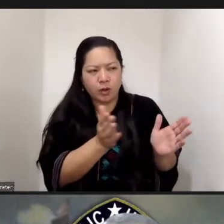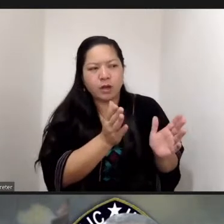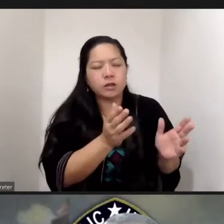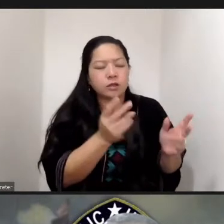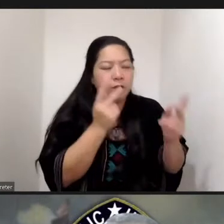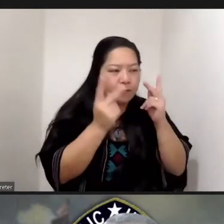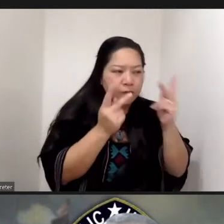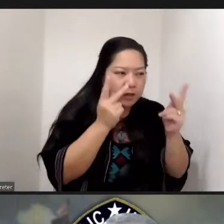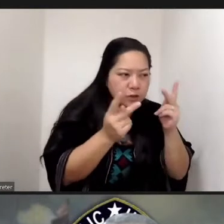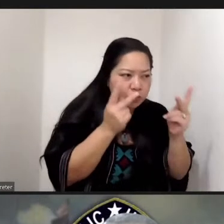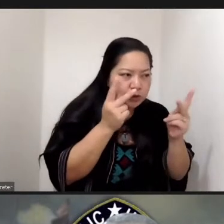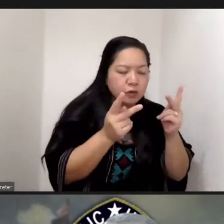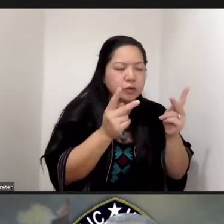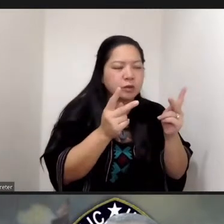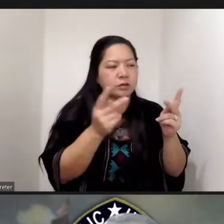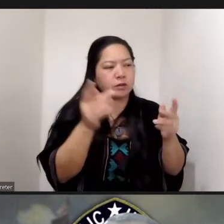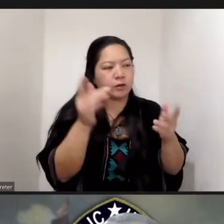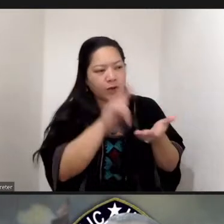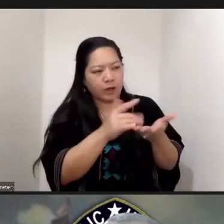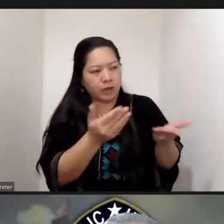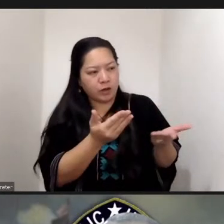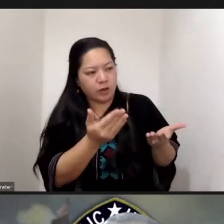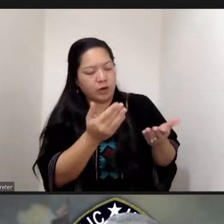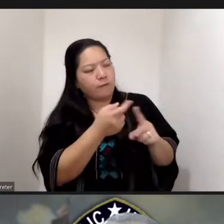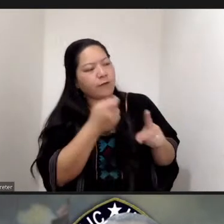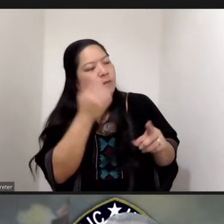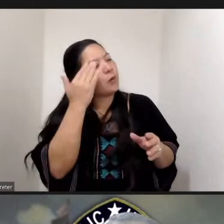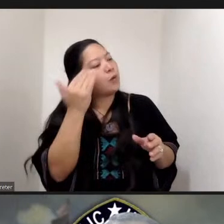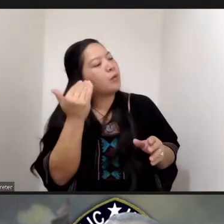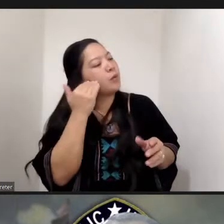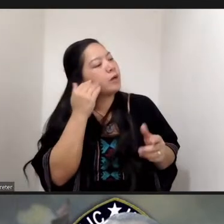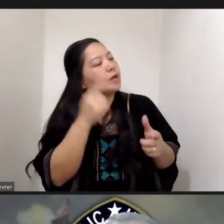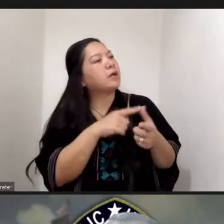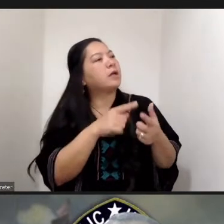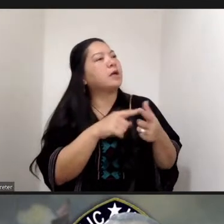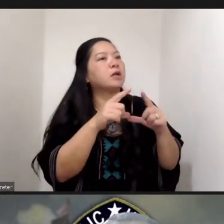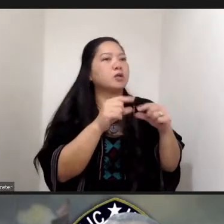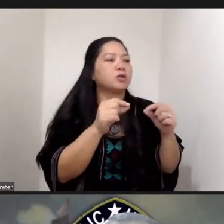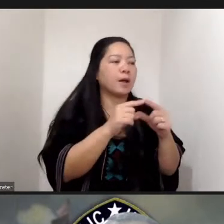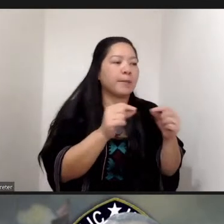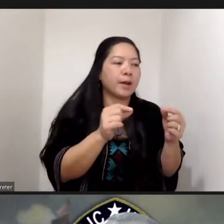and Japan, if we yo-yo in and out